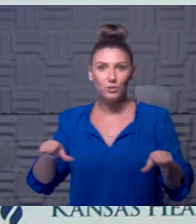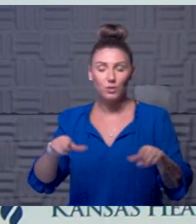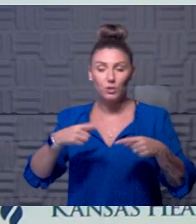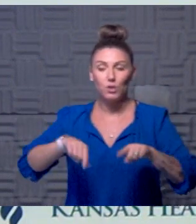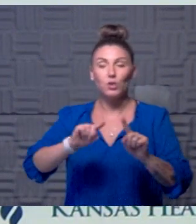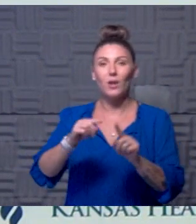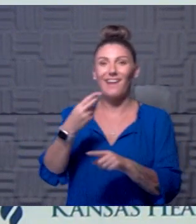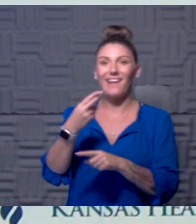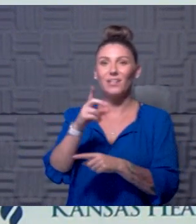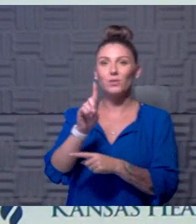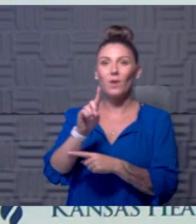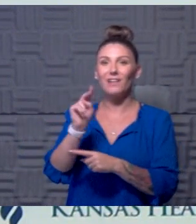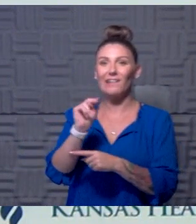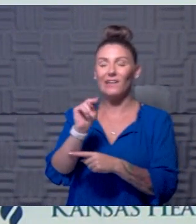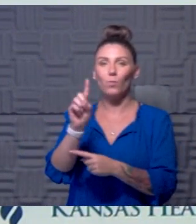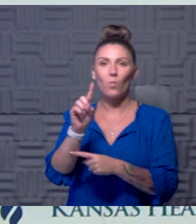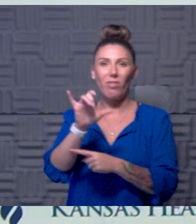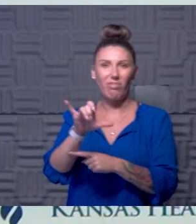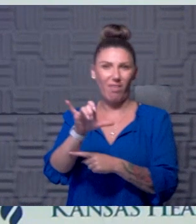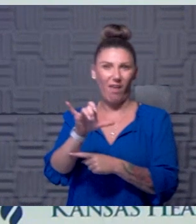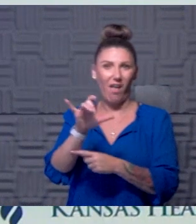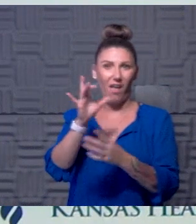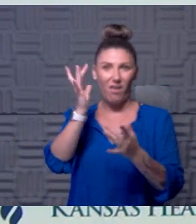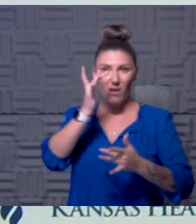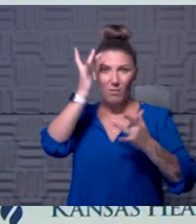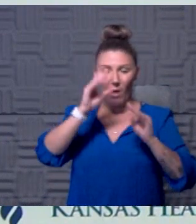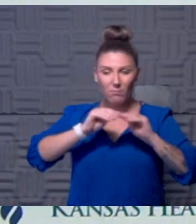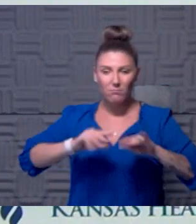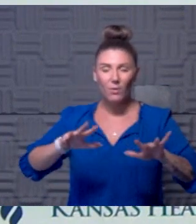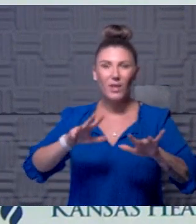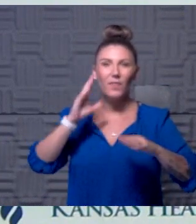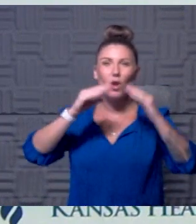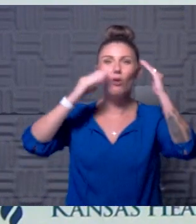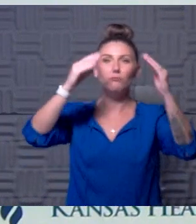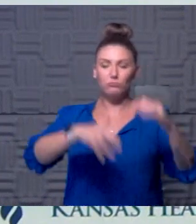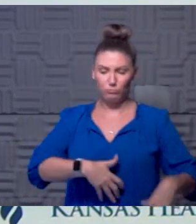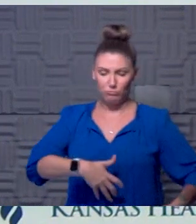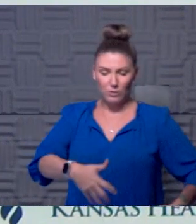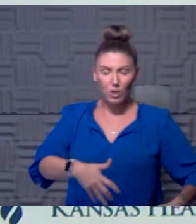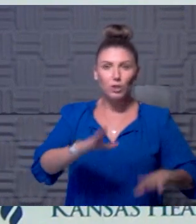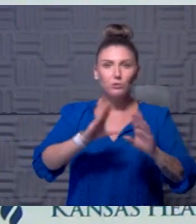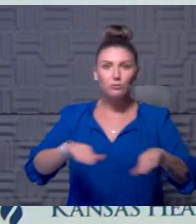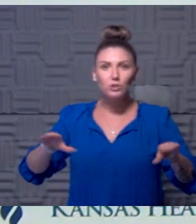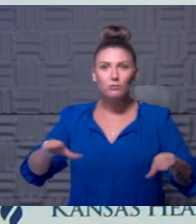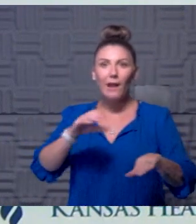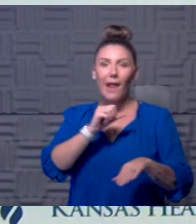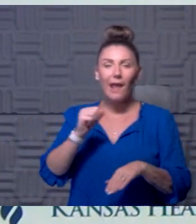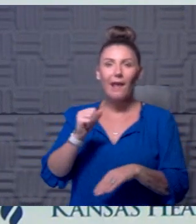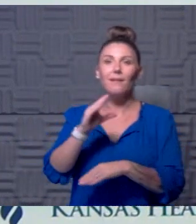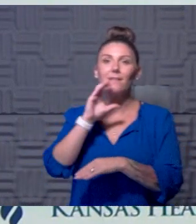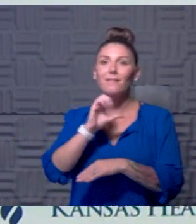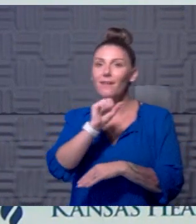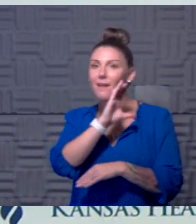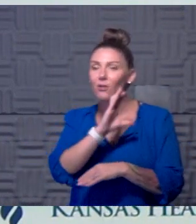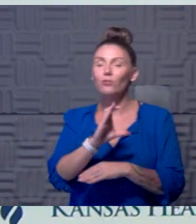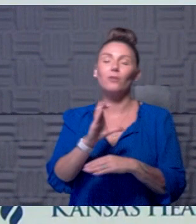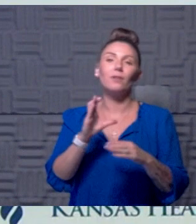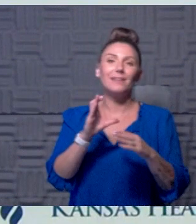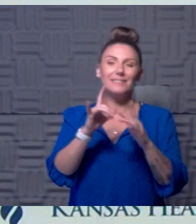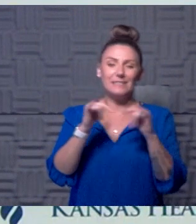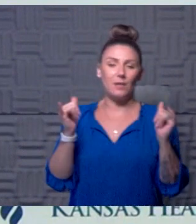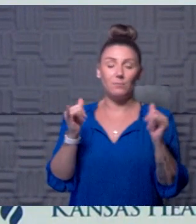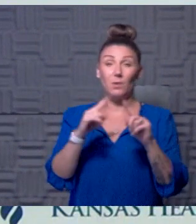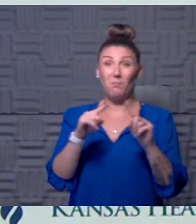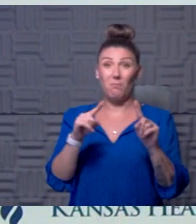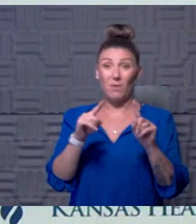H1N1 pandemic, we were doing the adult studies, pregnant, children, elderly at the same time. With this pandemic, because